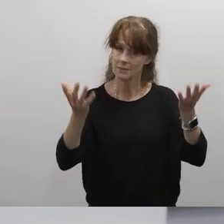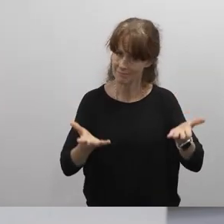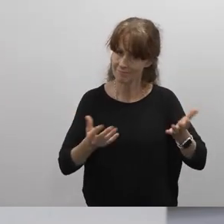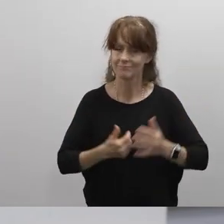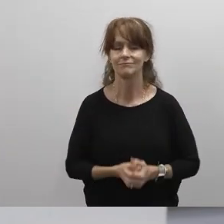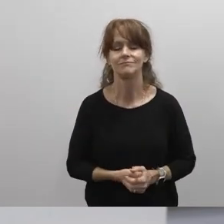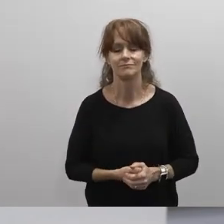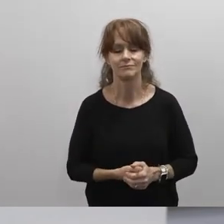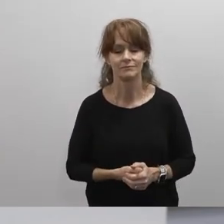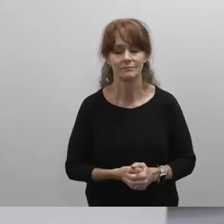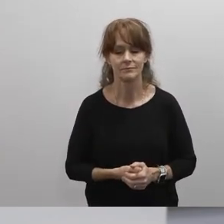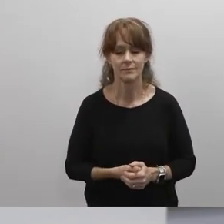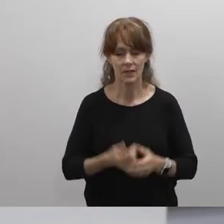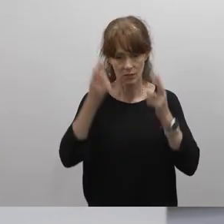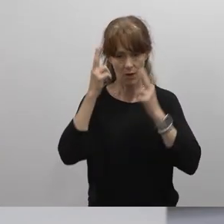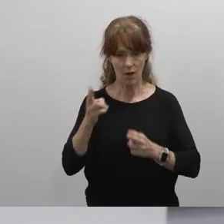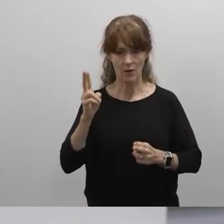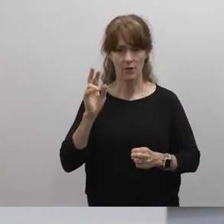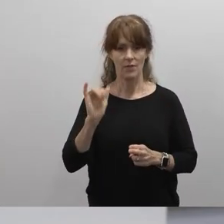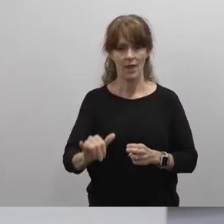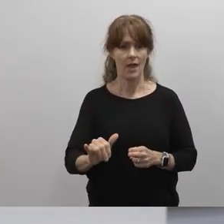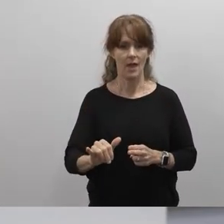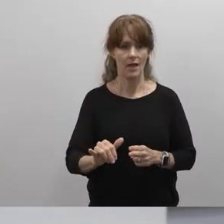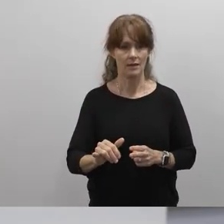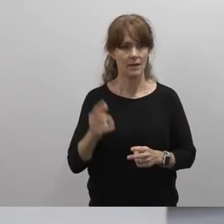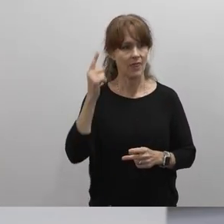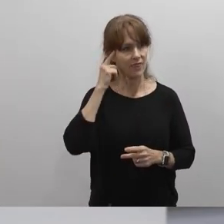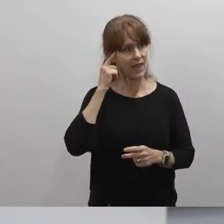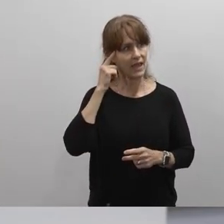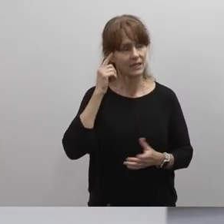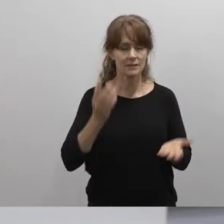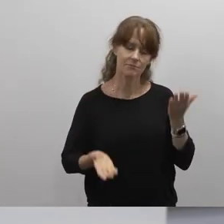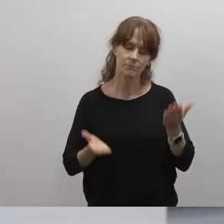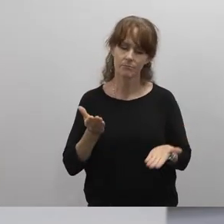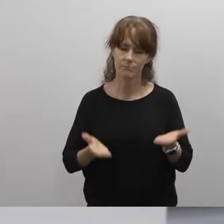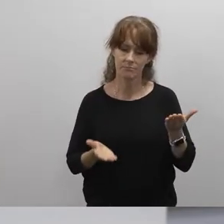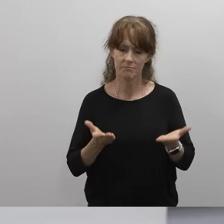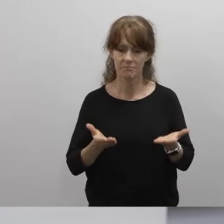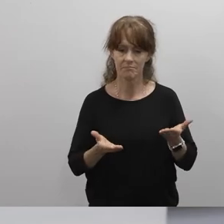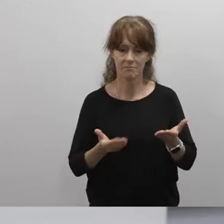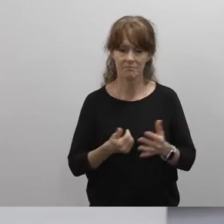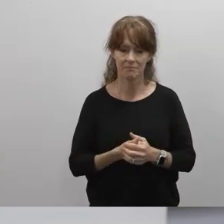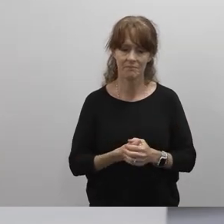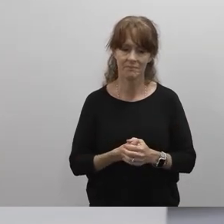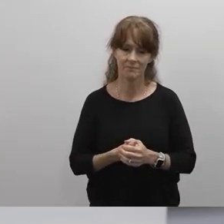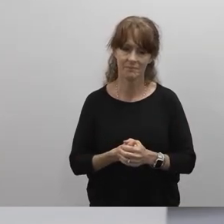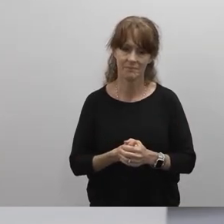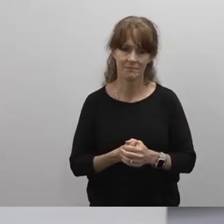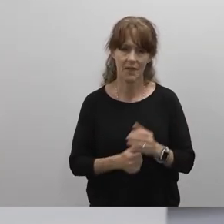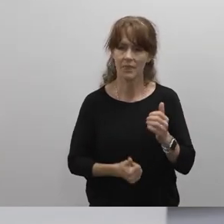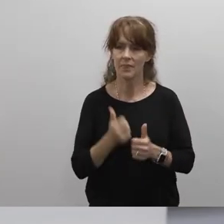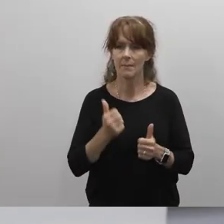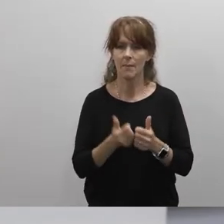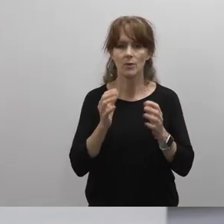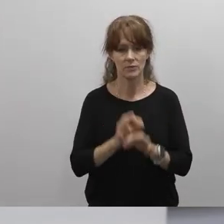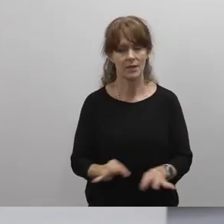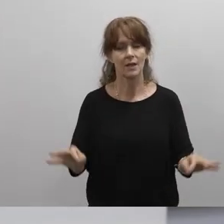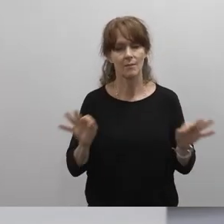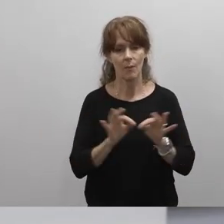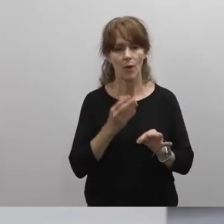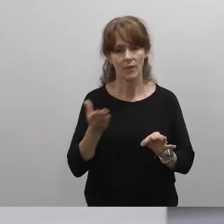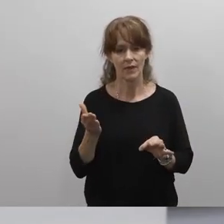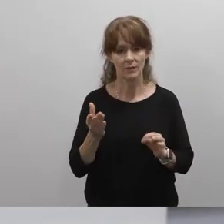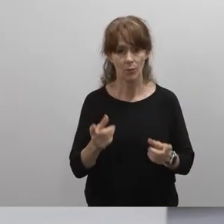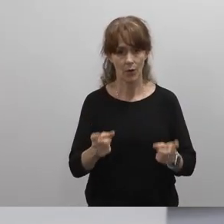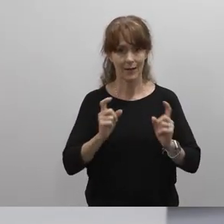So to honor that I think that's probably one of the most important things we're